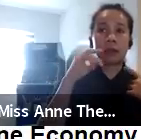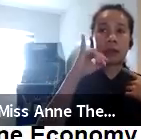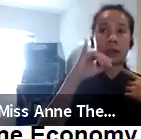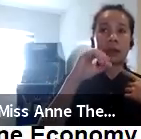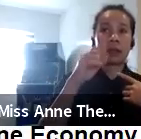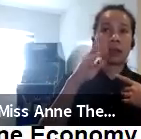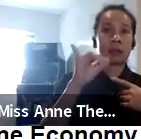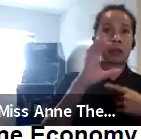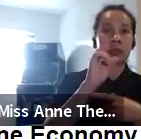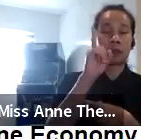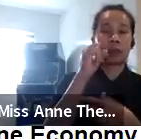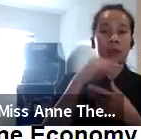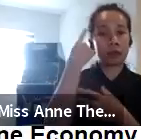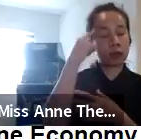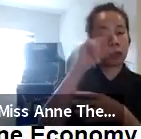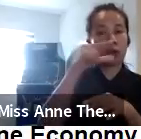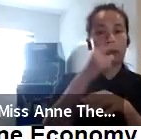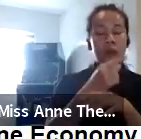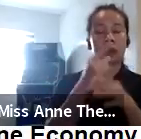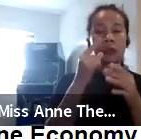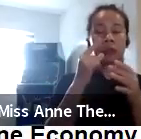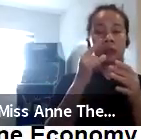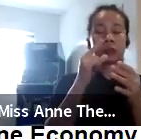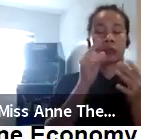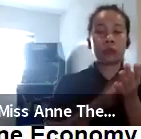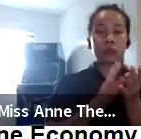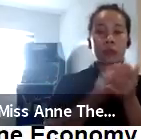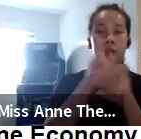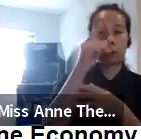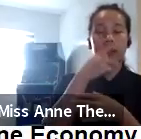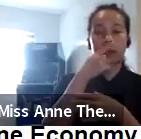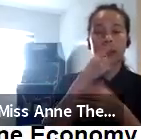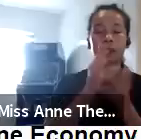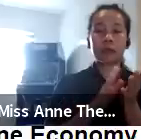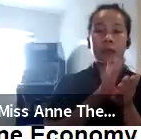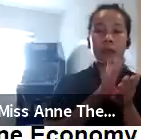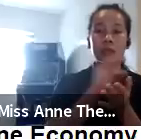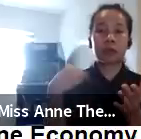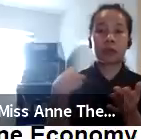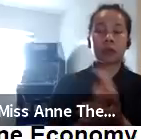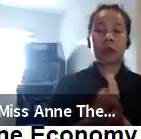one for the government schools and one for the private schools. And we're doing it